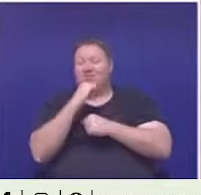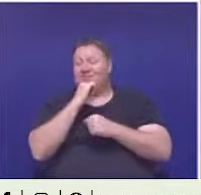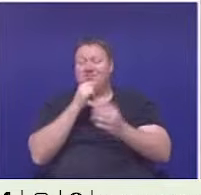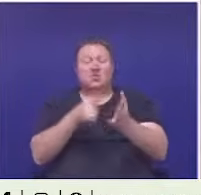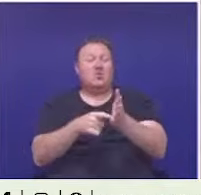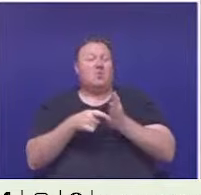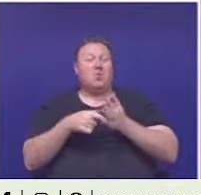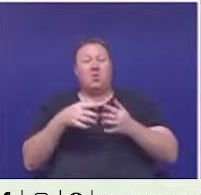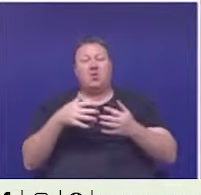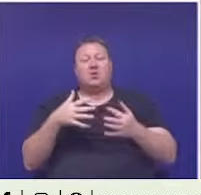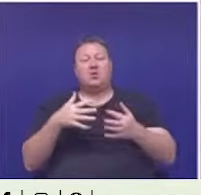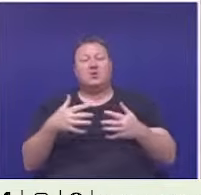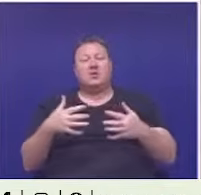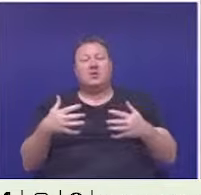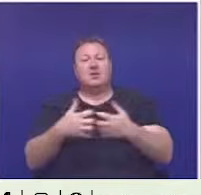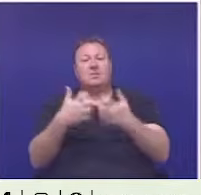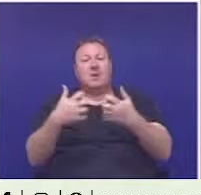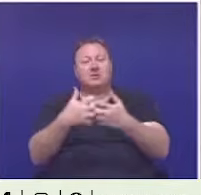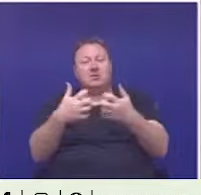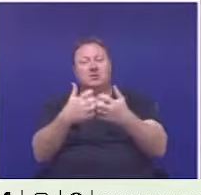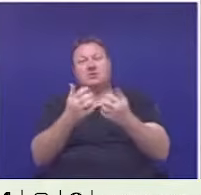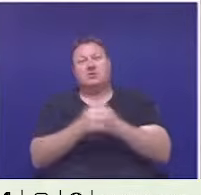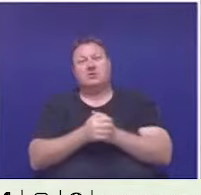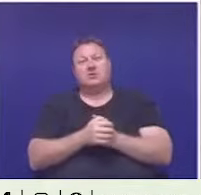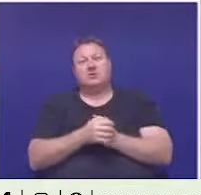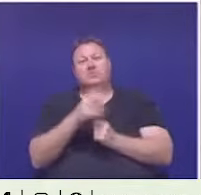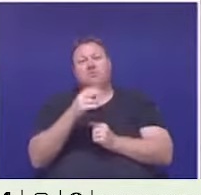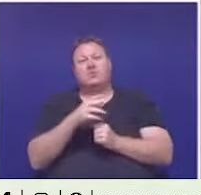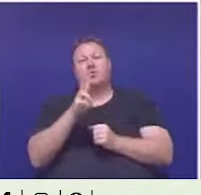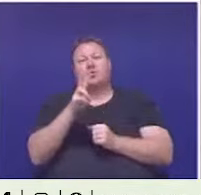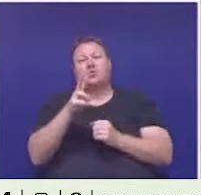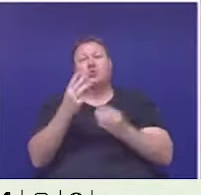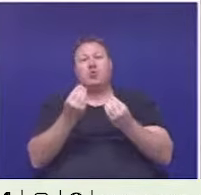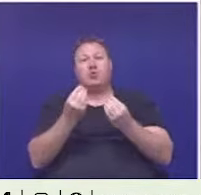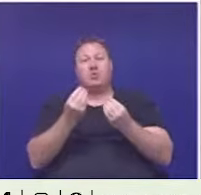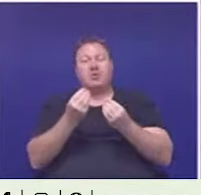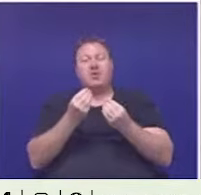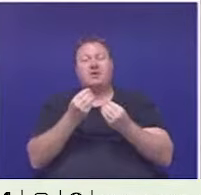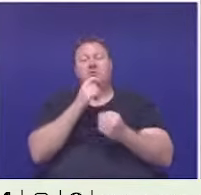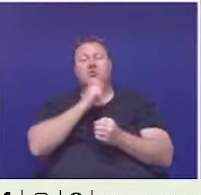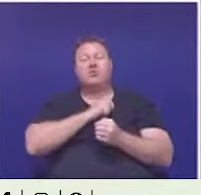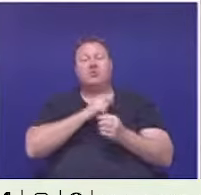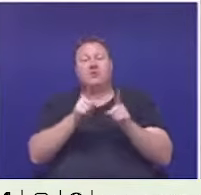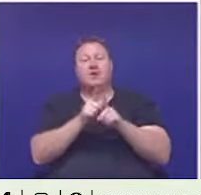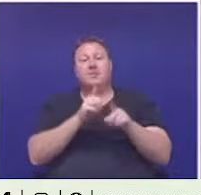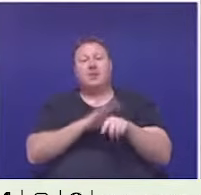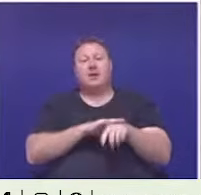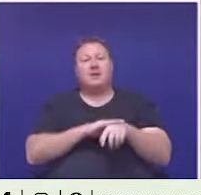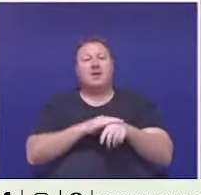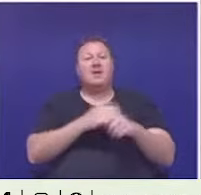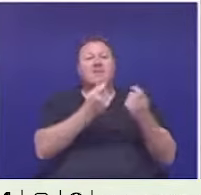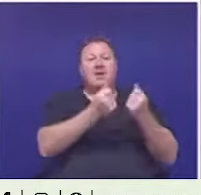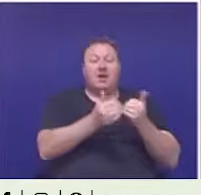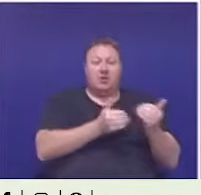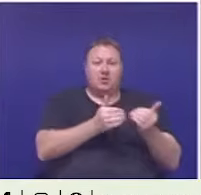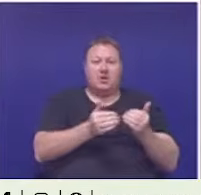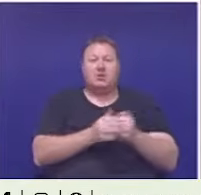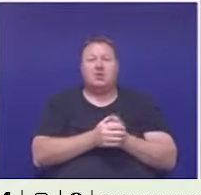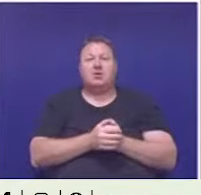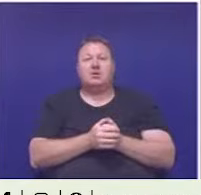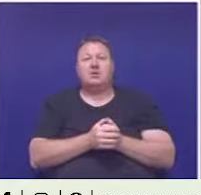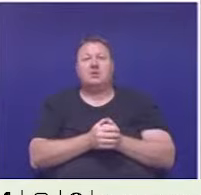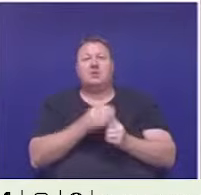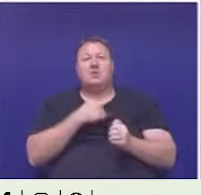place on it. So two things can be true at the same time. I'm harsh on provinces on financial management, and when there's been poor